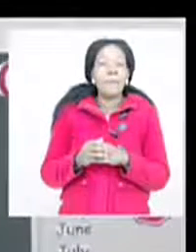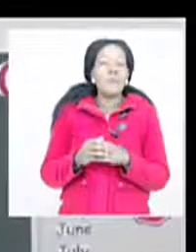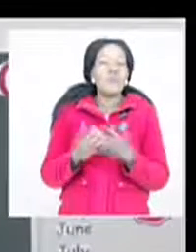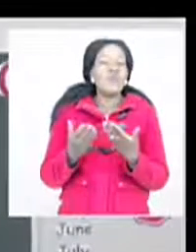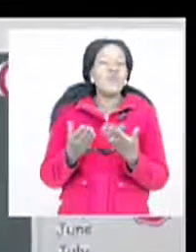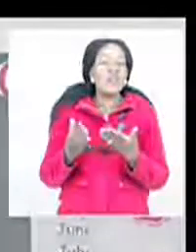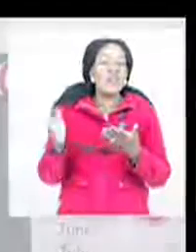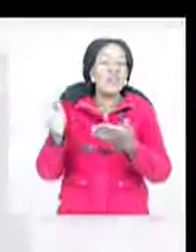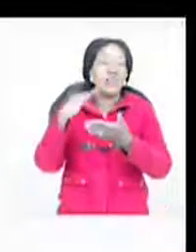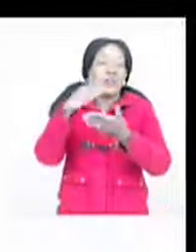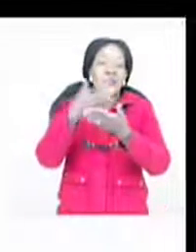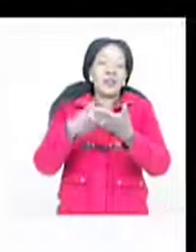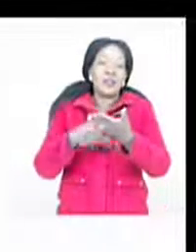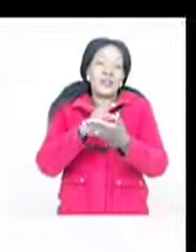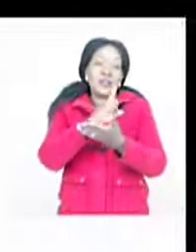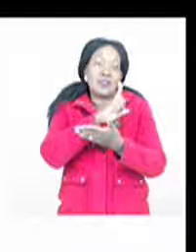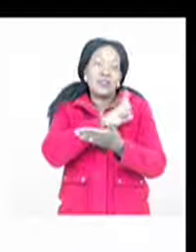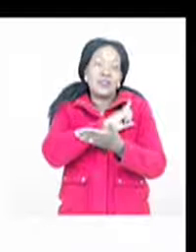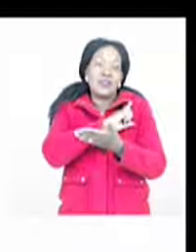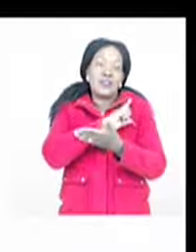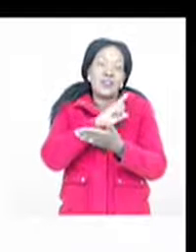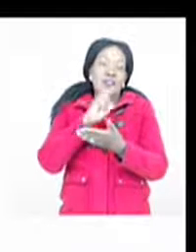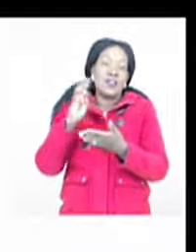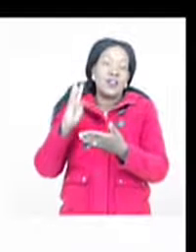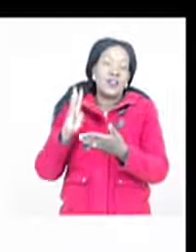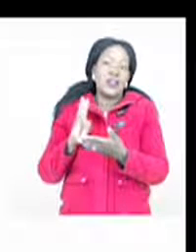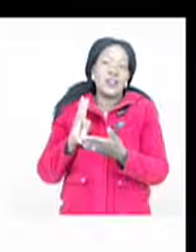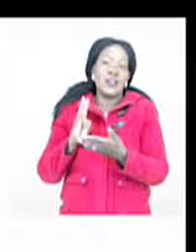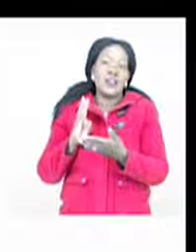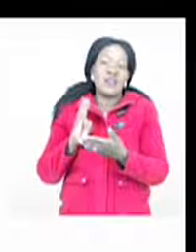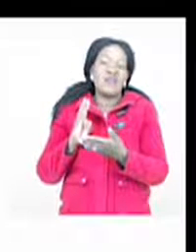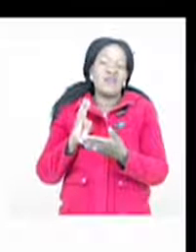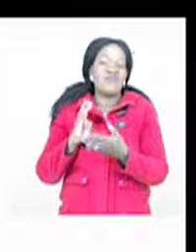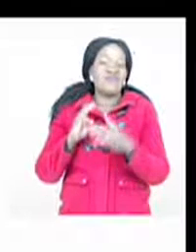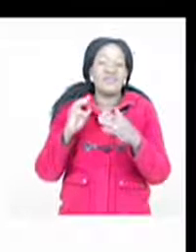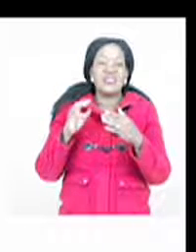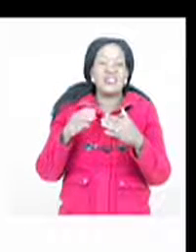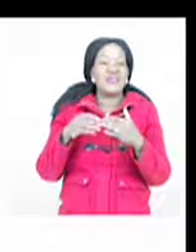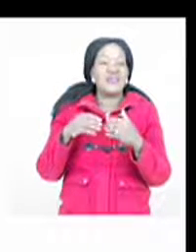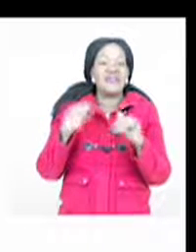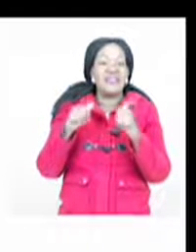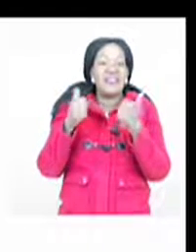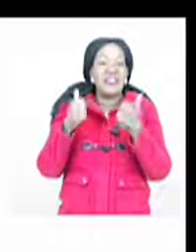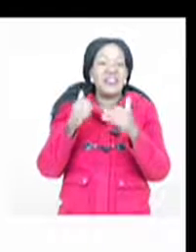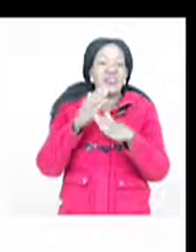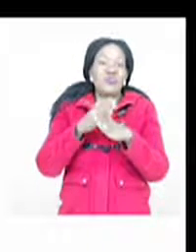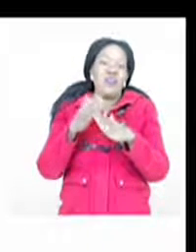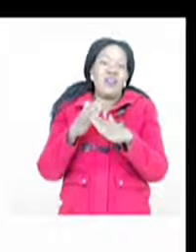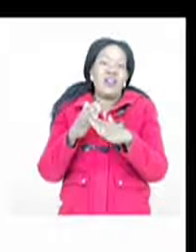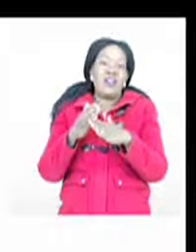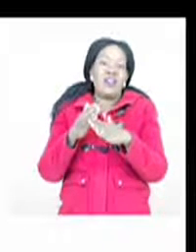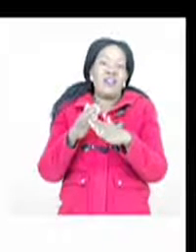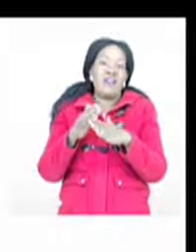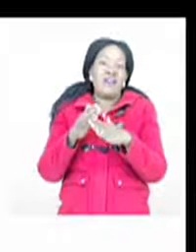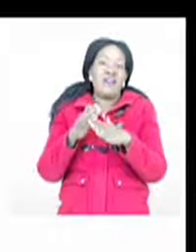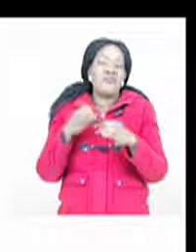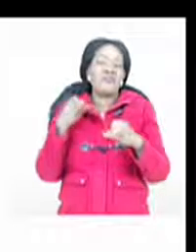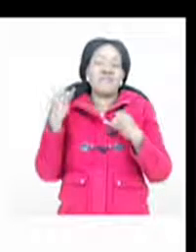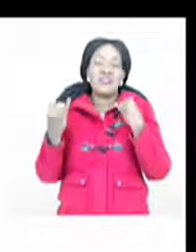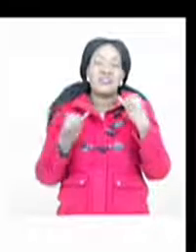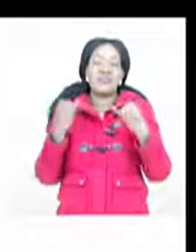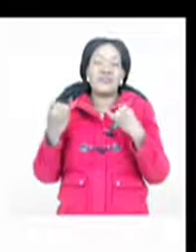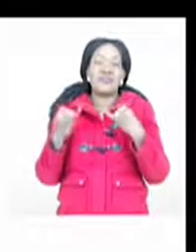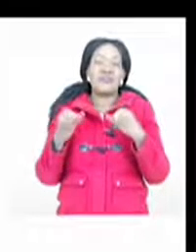On page 13 in your workbook is a very, very nice exercise. All you need to do is enjoy